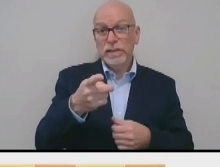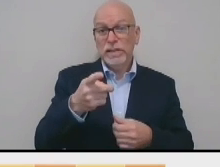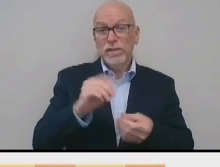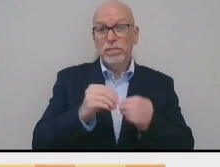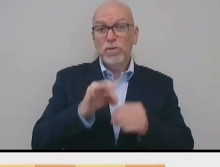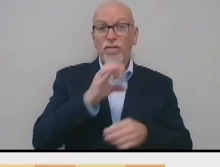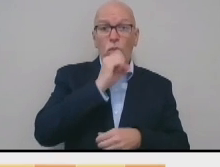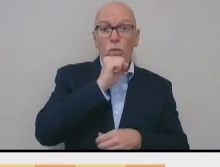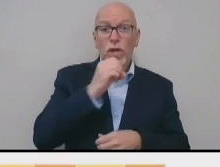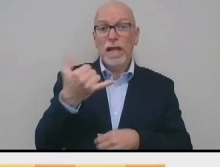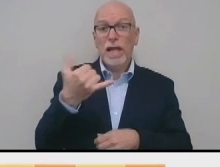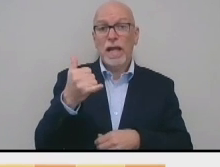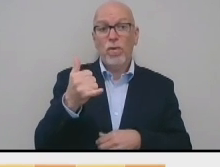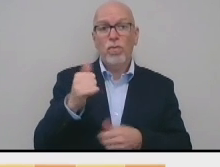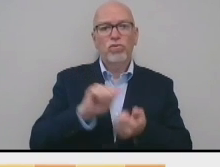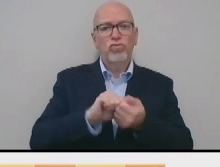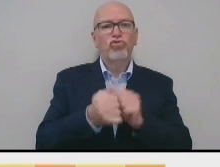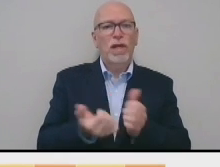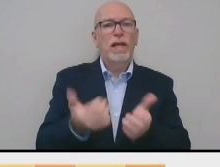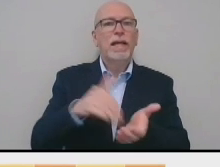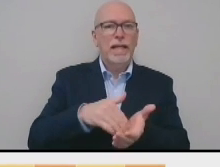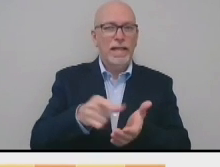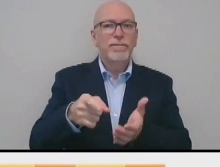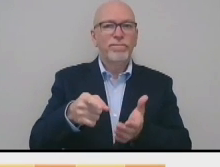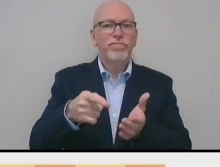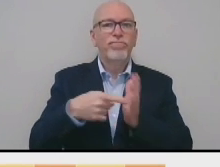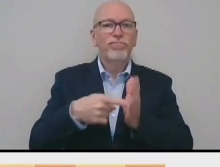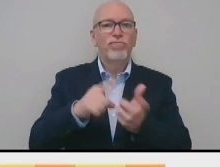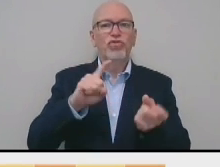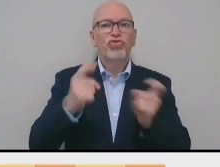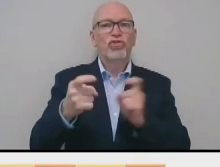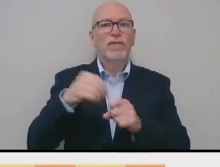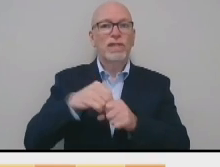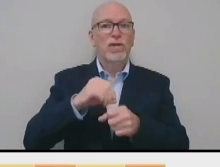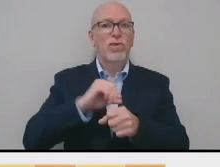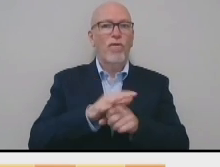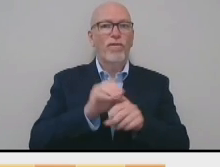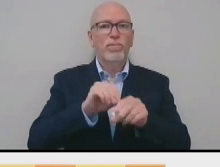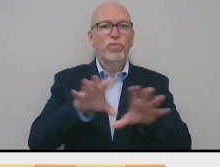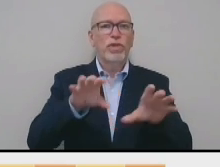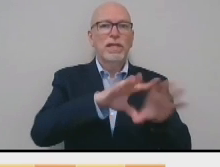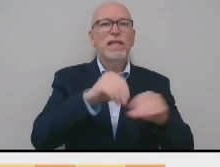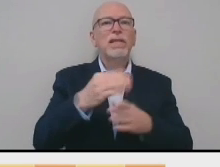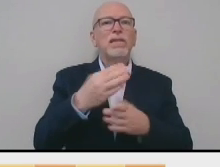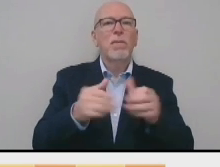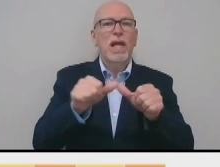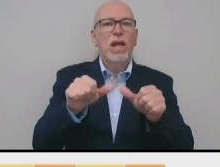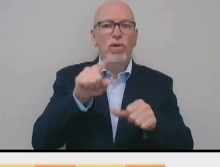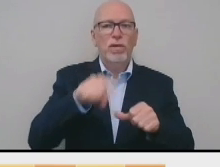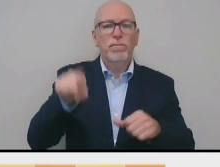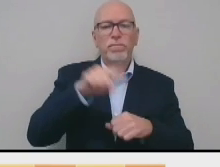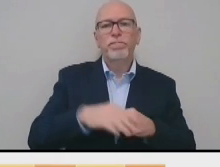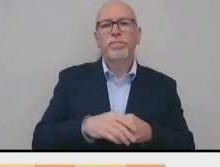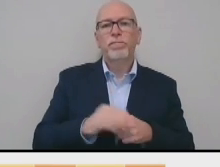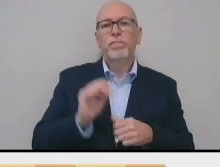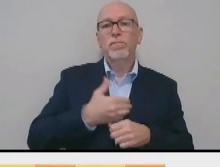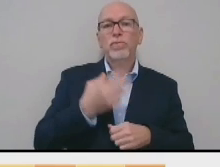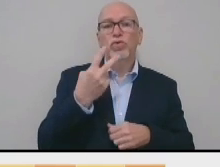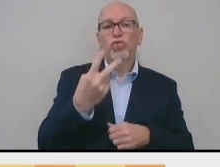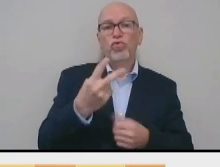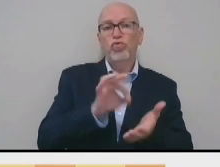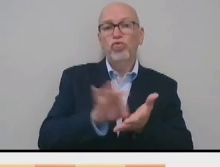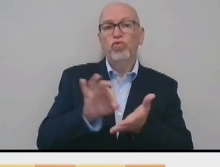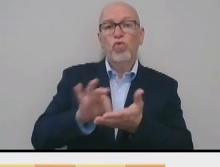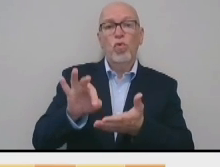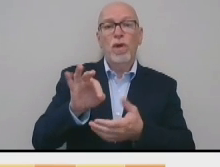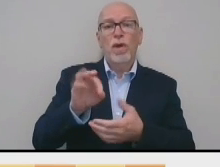yellow counties has changed again, which reflects a shift in COVID activity in some areas of the state. Our 2-score county map